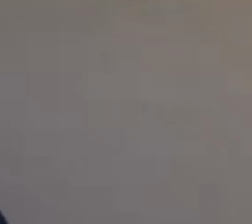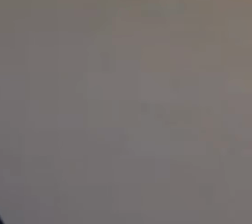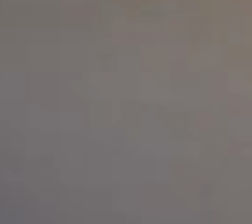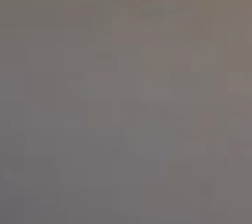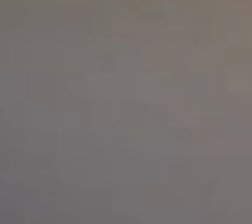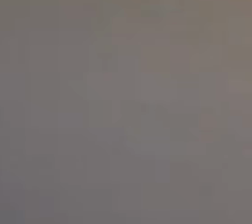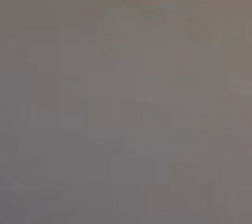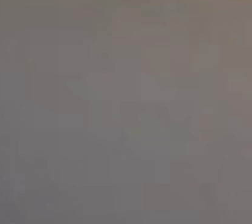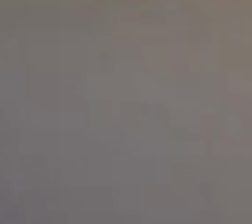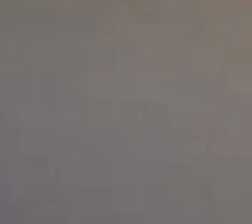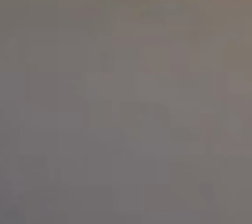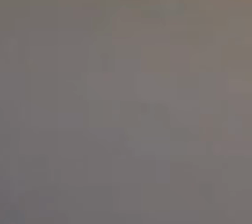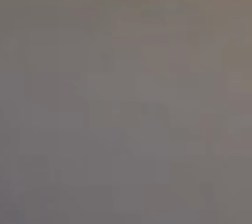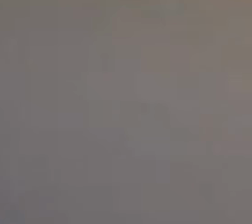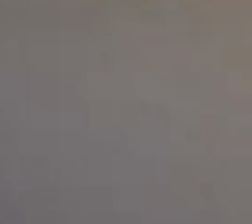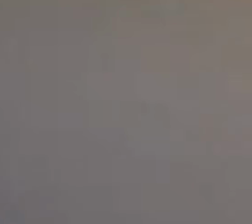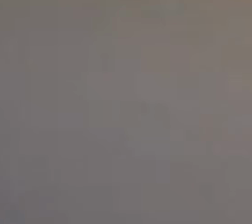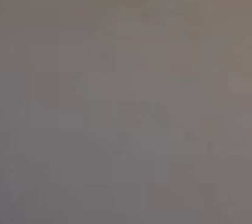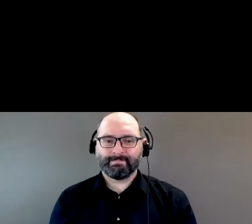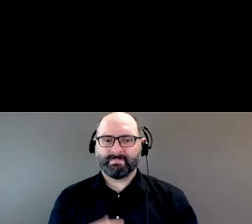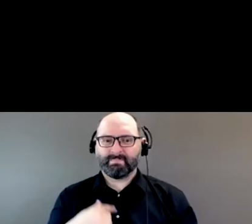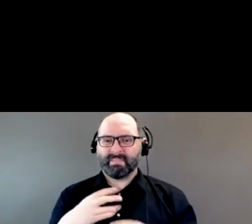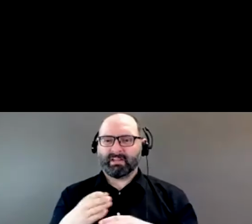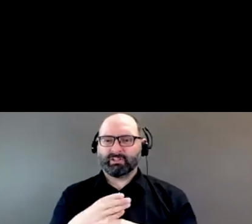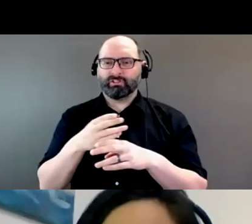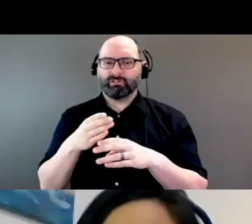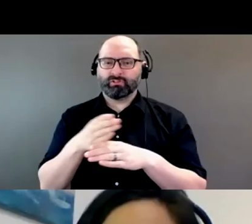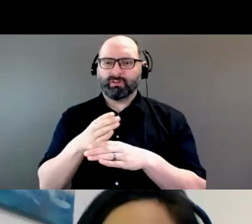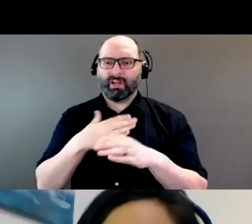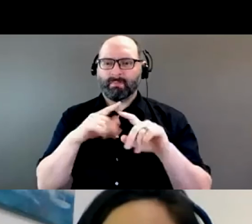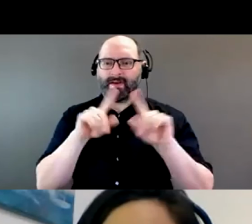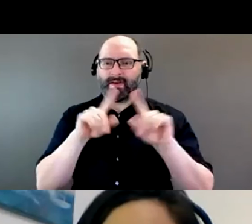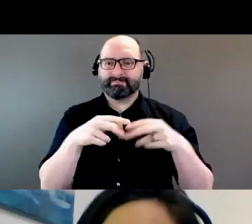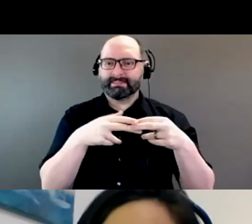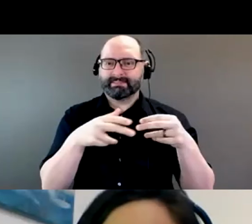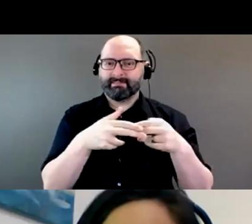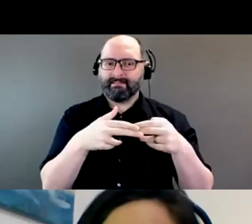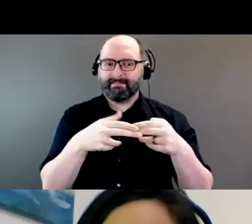Hi, everyone. Let me share my slides real quick.